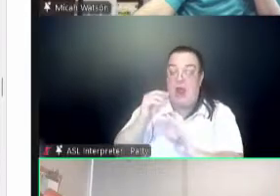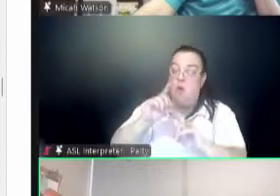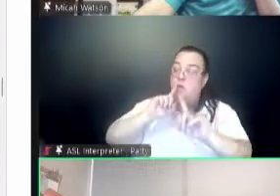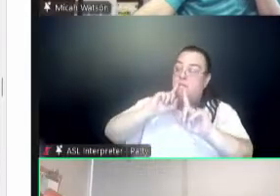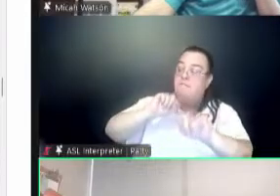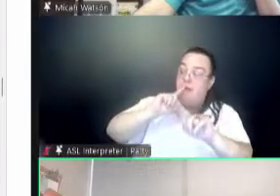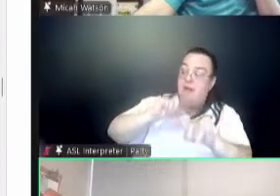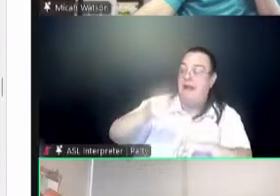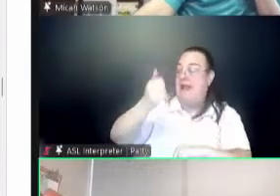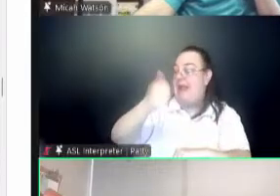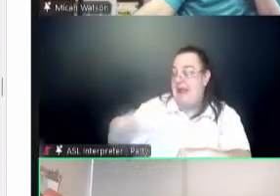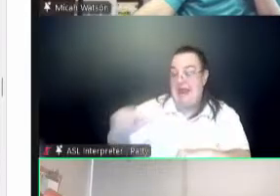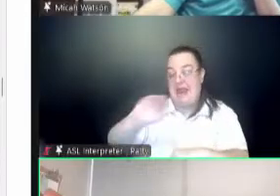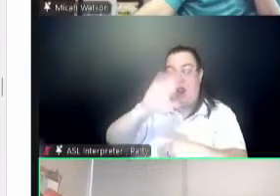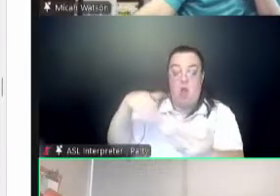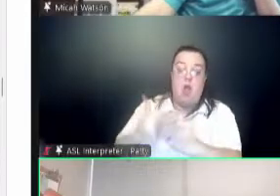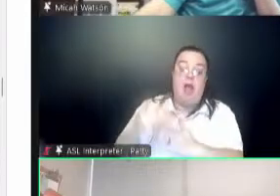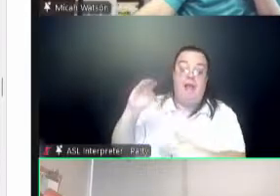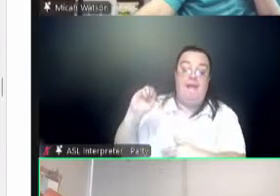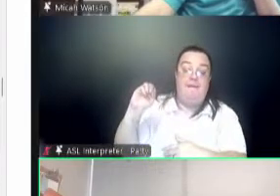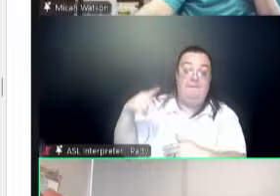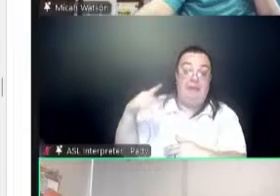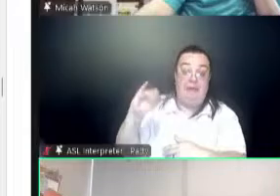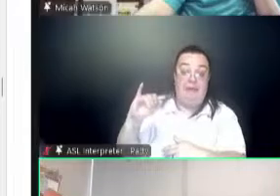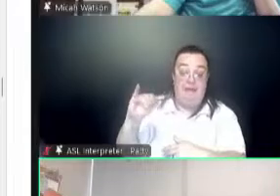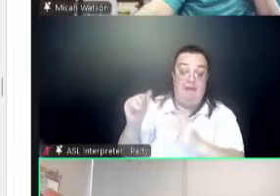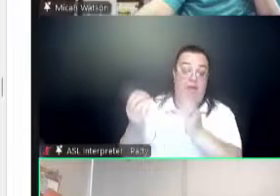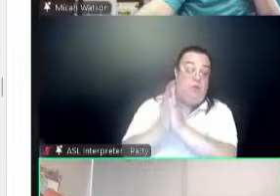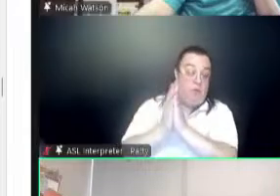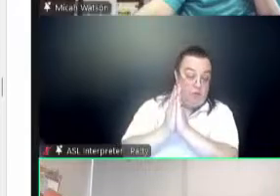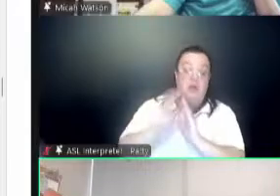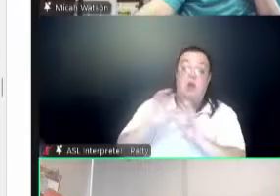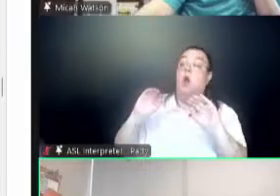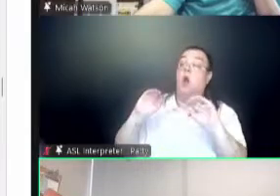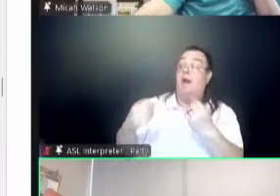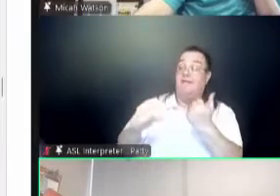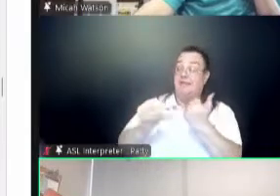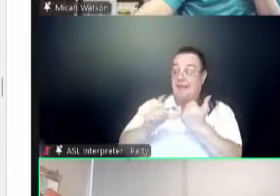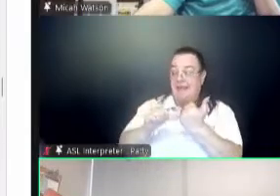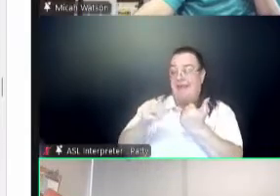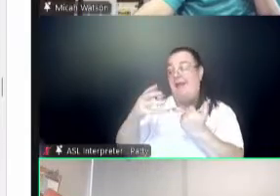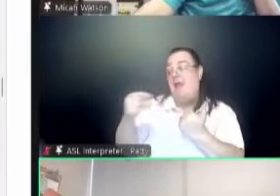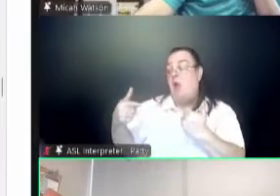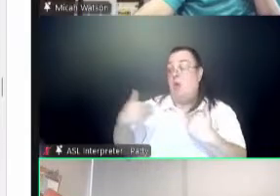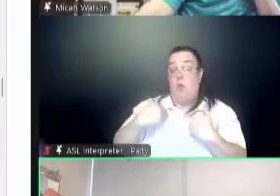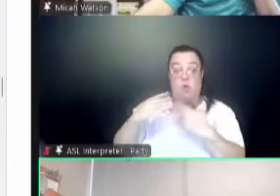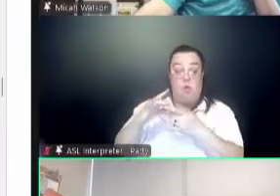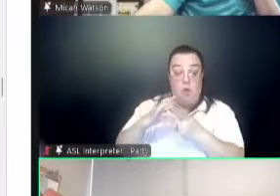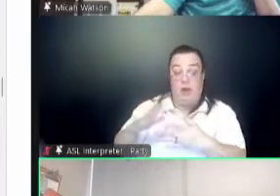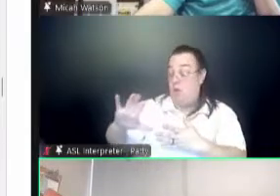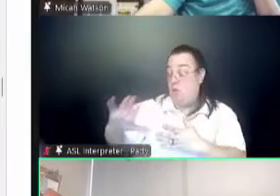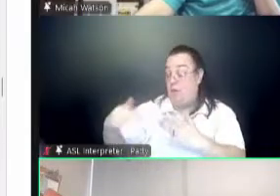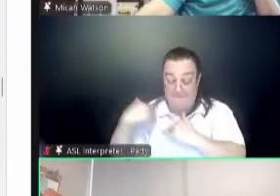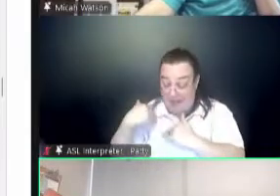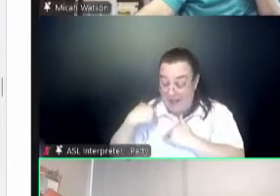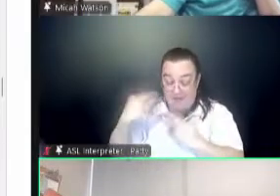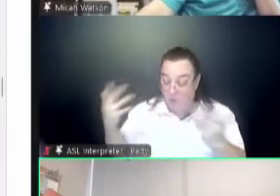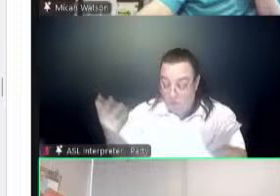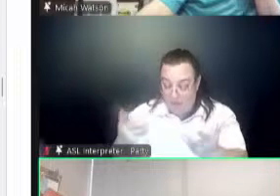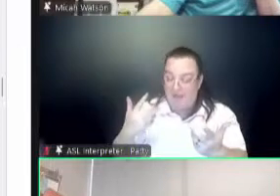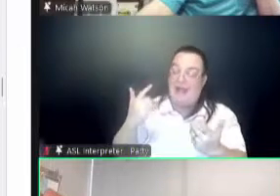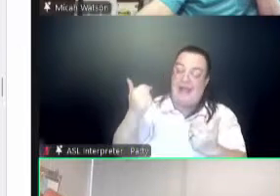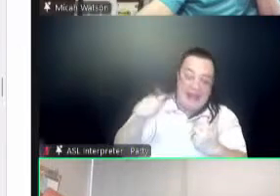all MPIA requests. The office aide and the youth coordinator is responsible for any and all